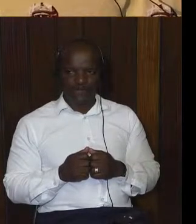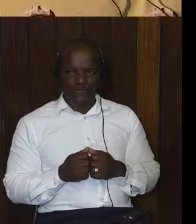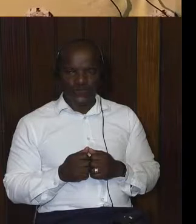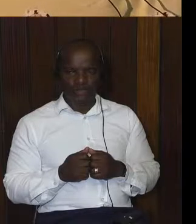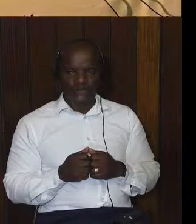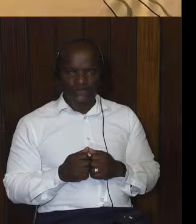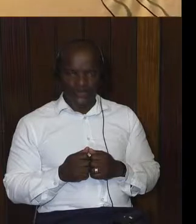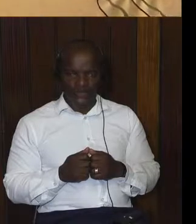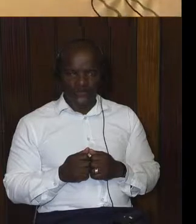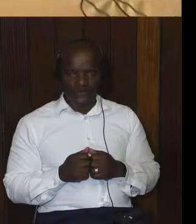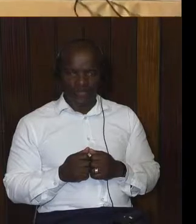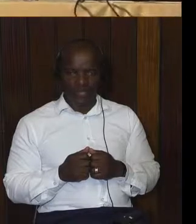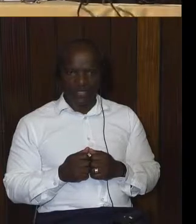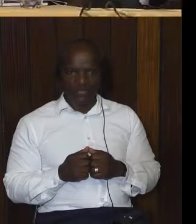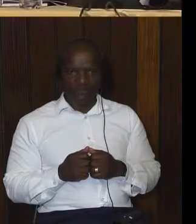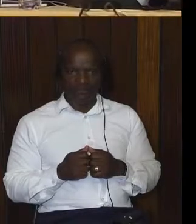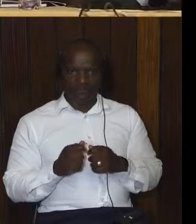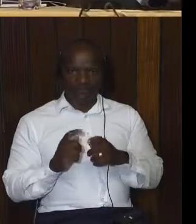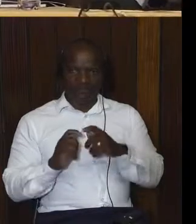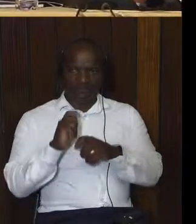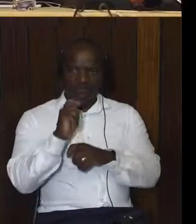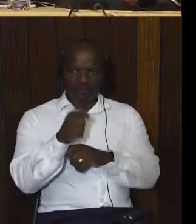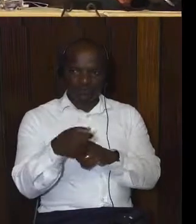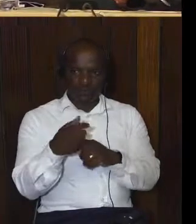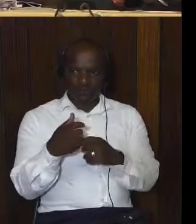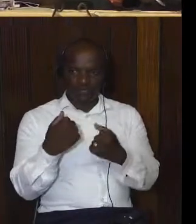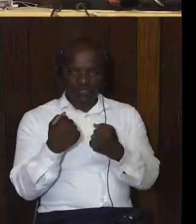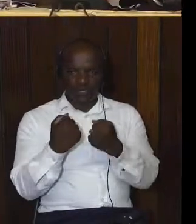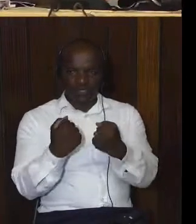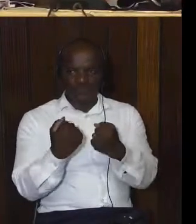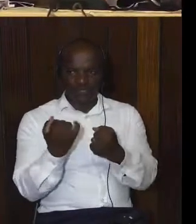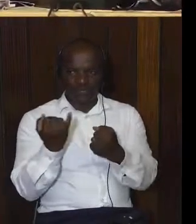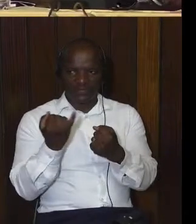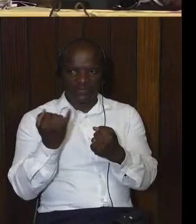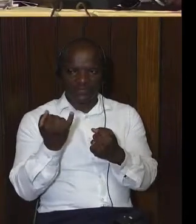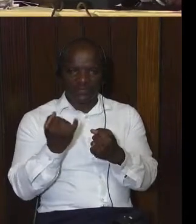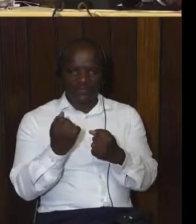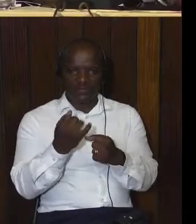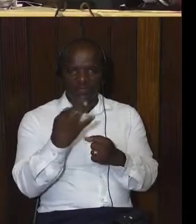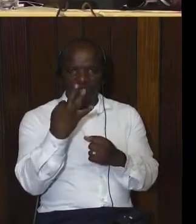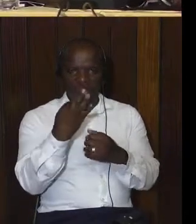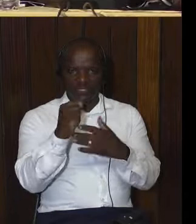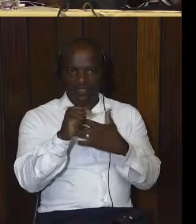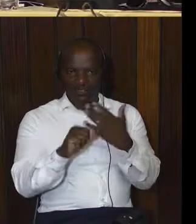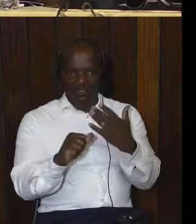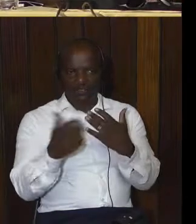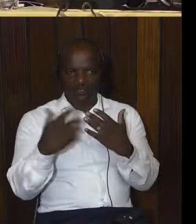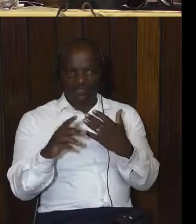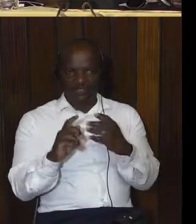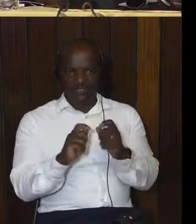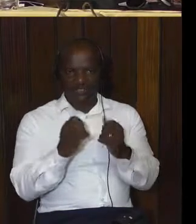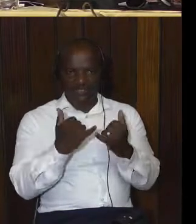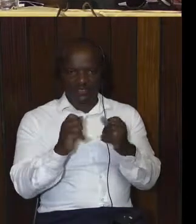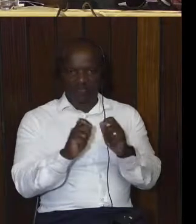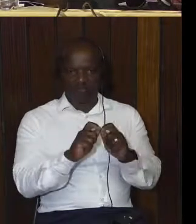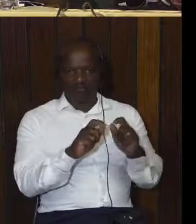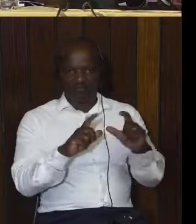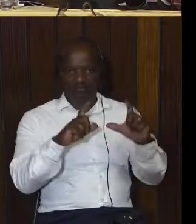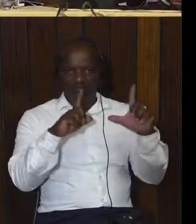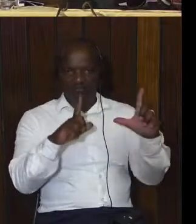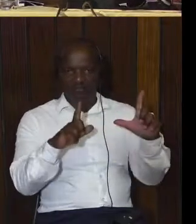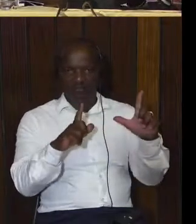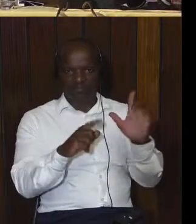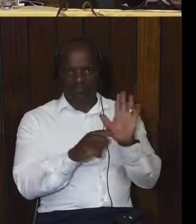Chair, the cost drivers are, for the third quarter are shown on the screen at the moment.